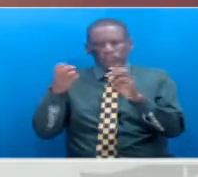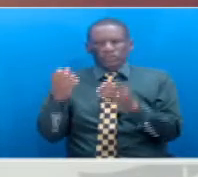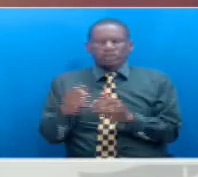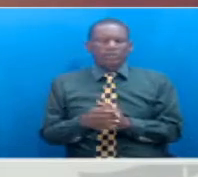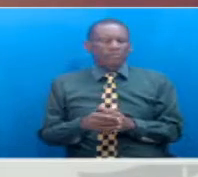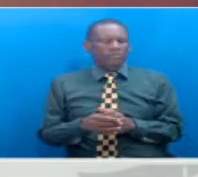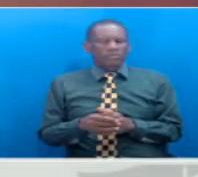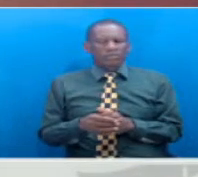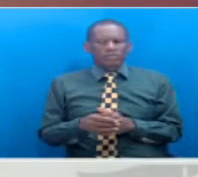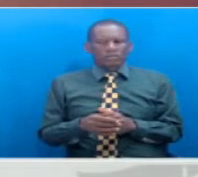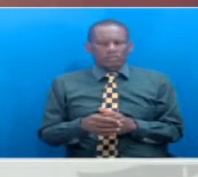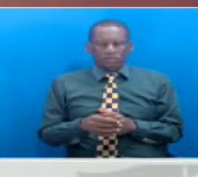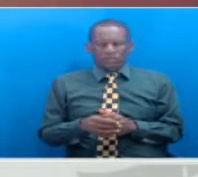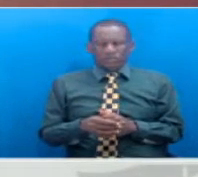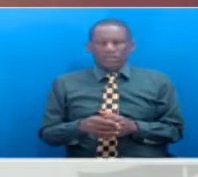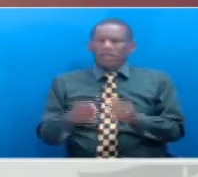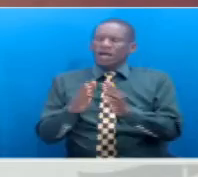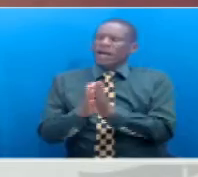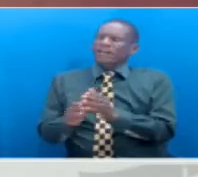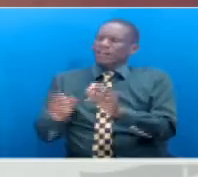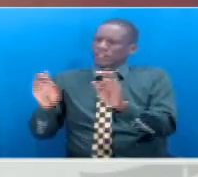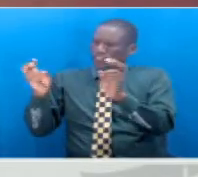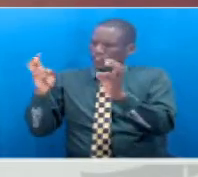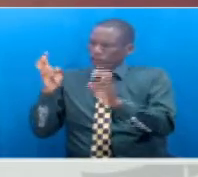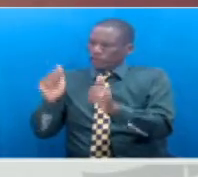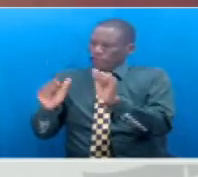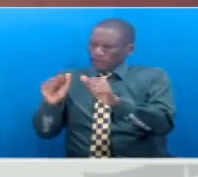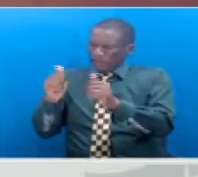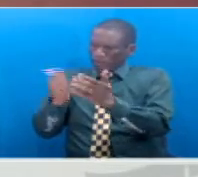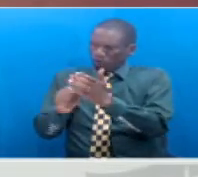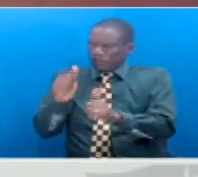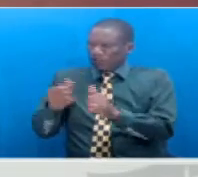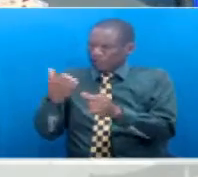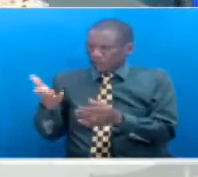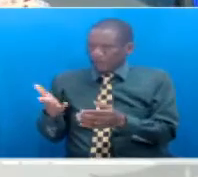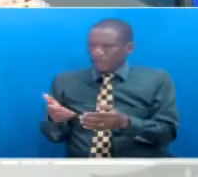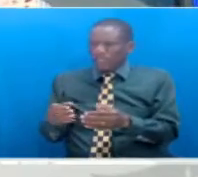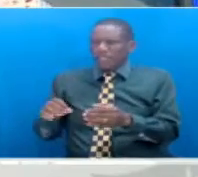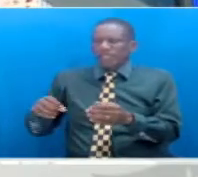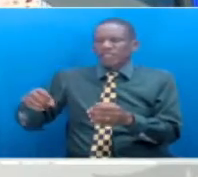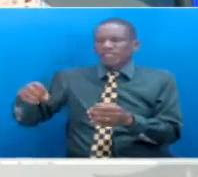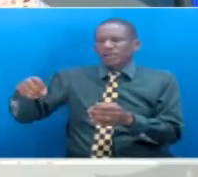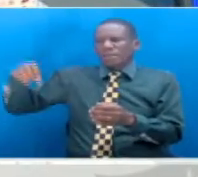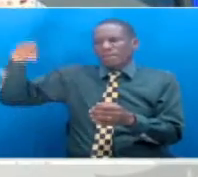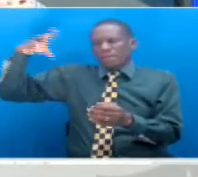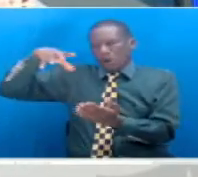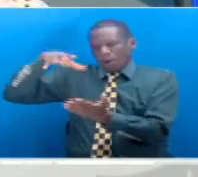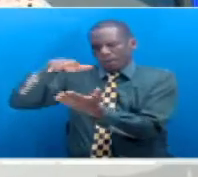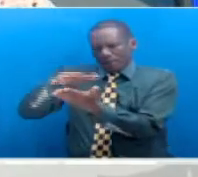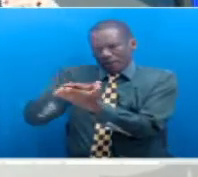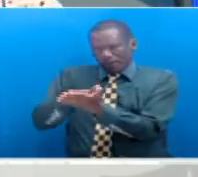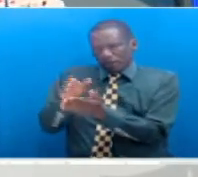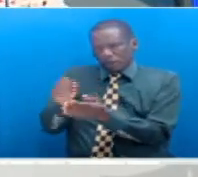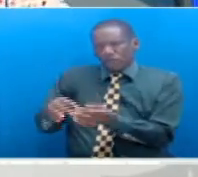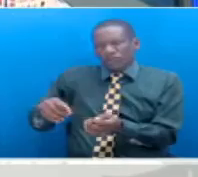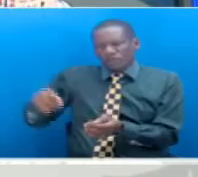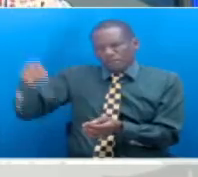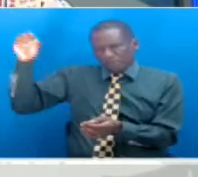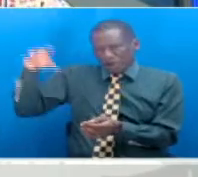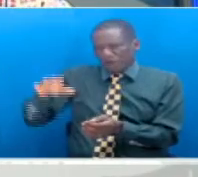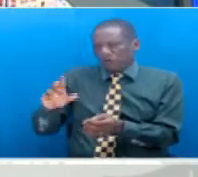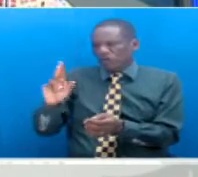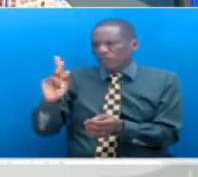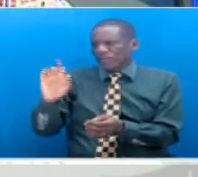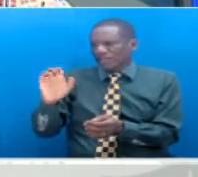are not an issue. Okay. An issue that can be there is the power bank or the power to